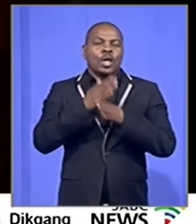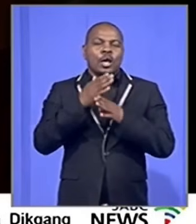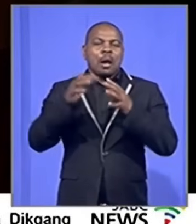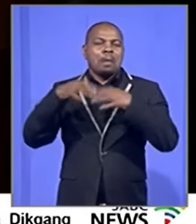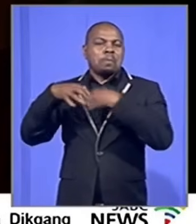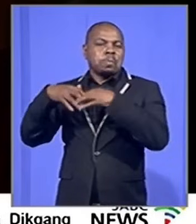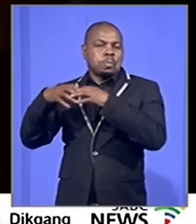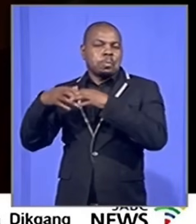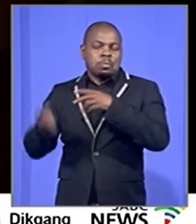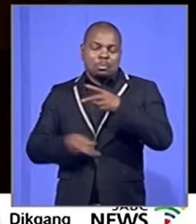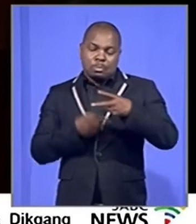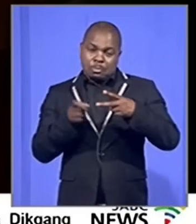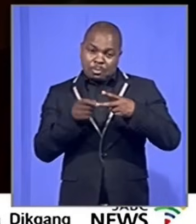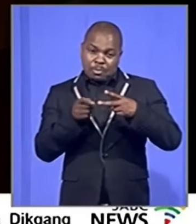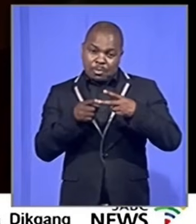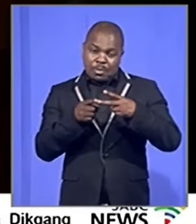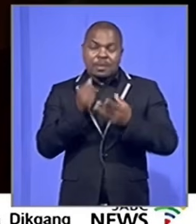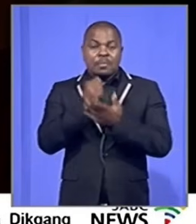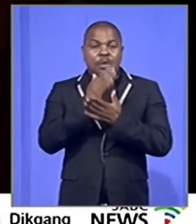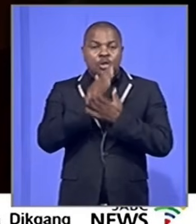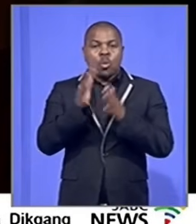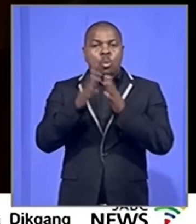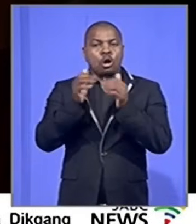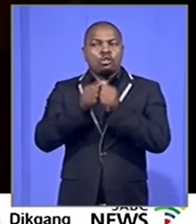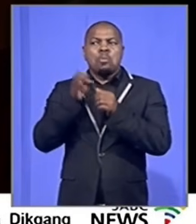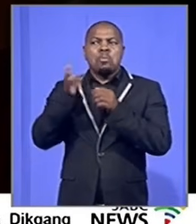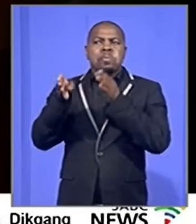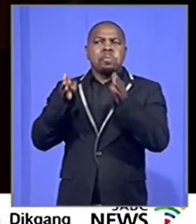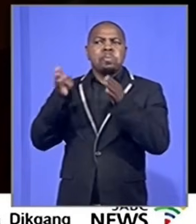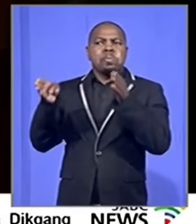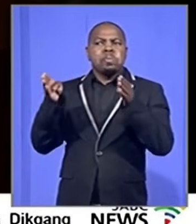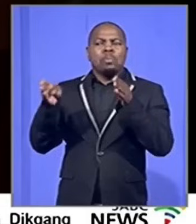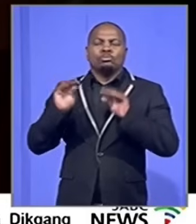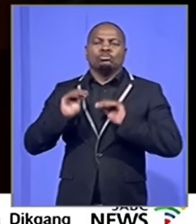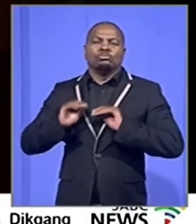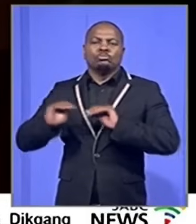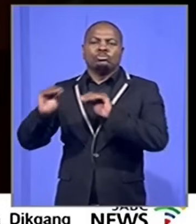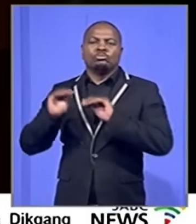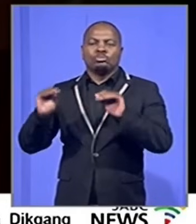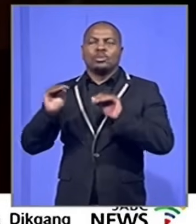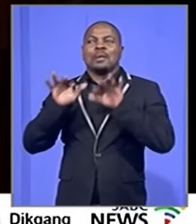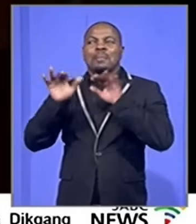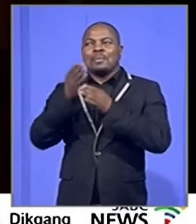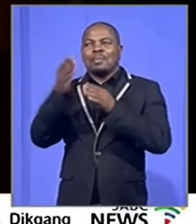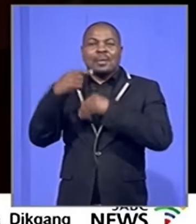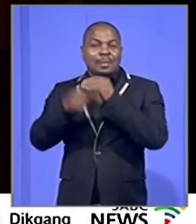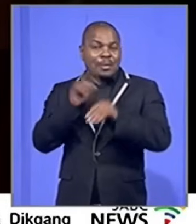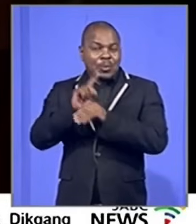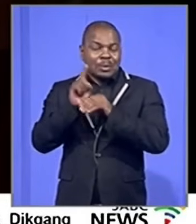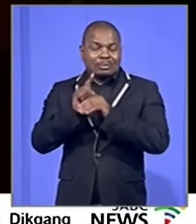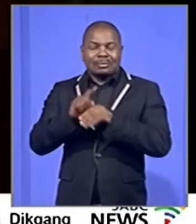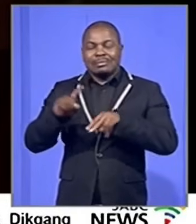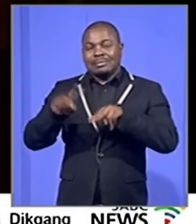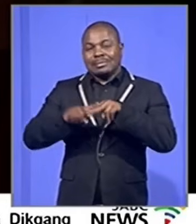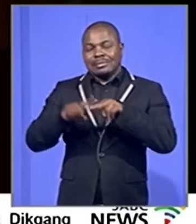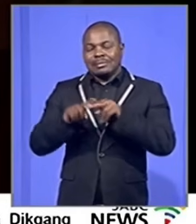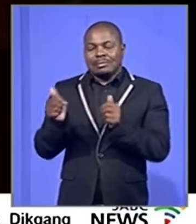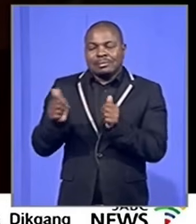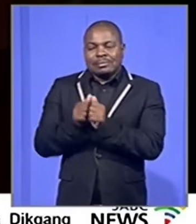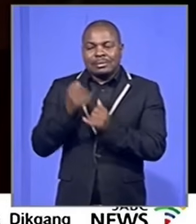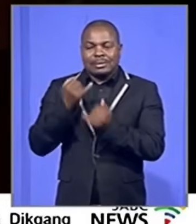sa bobedi ke go netefatsa gore go na le di-workshop tse di ka kgonang go ruta setšhaba ka bokotsi jwa go robalana